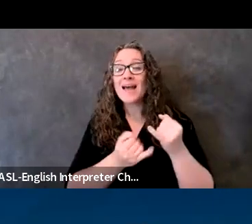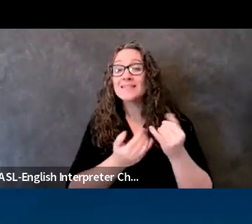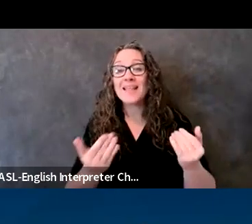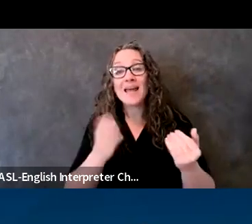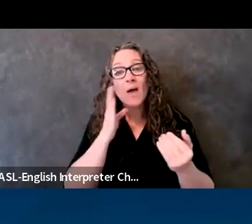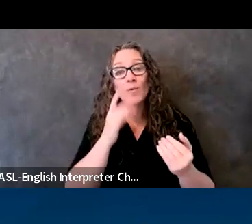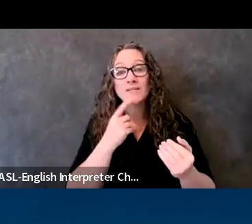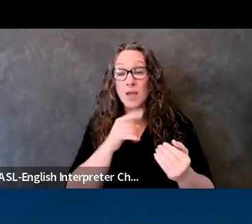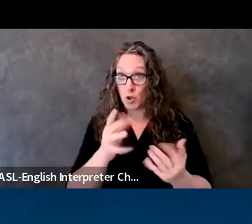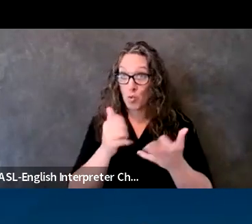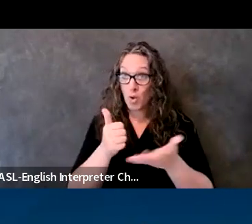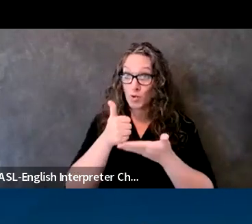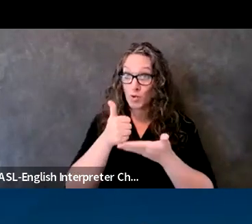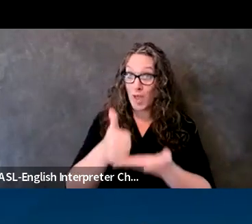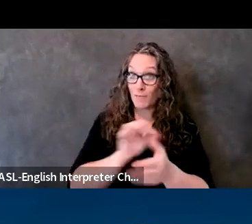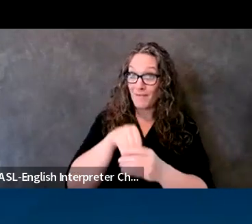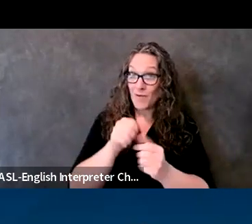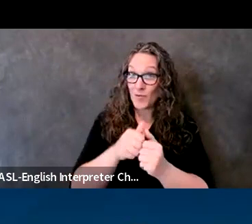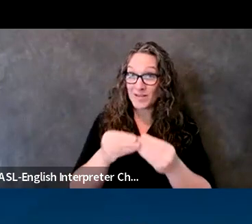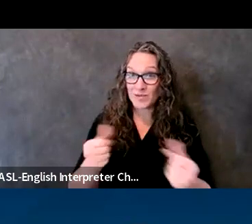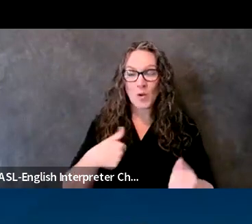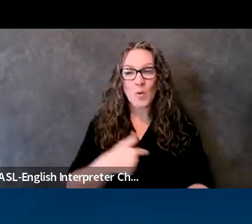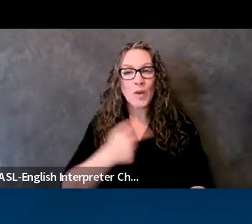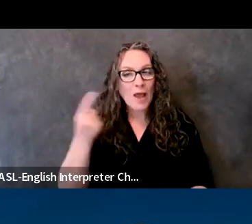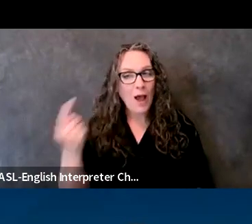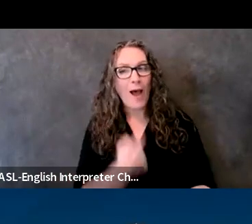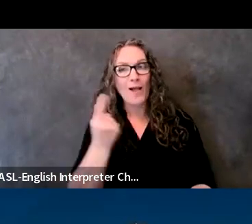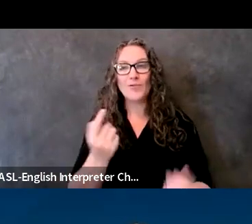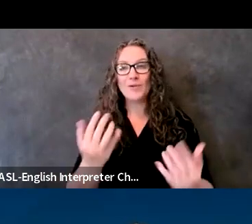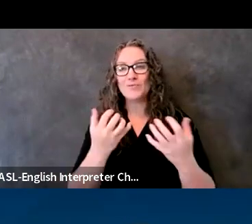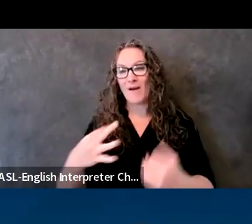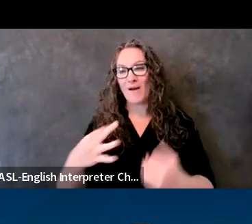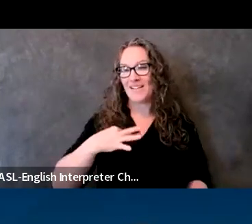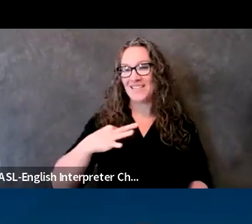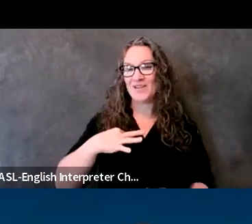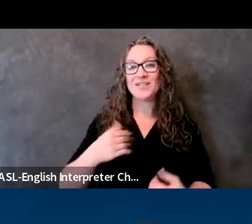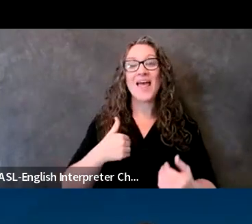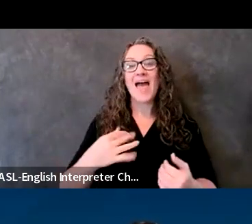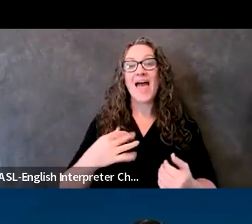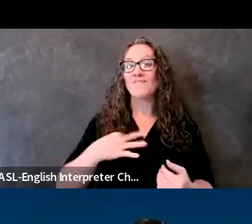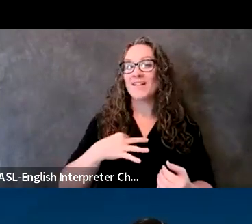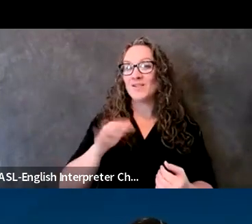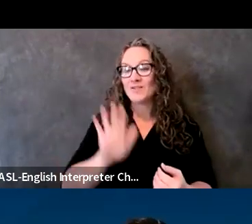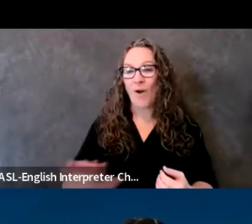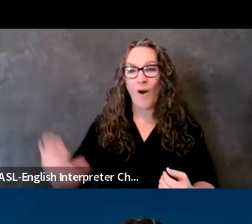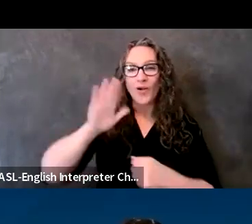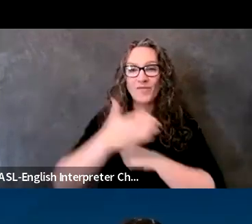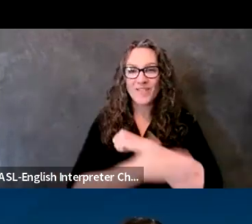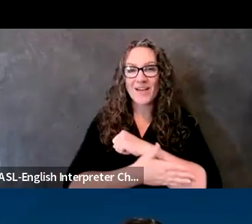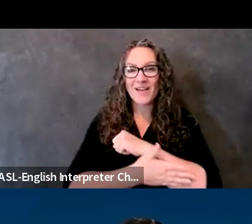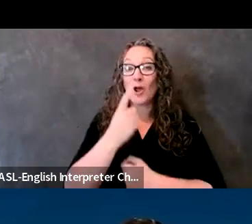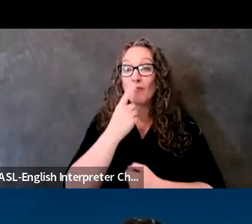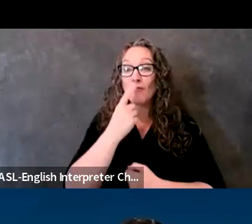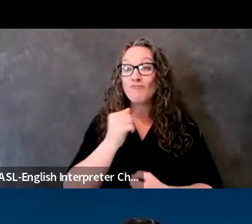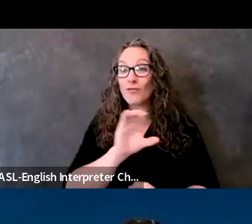want to help and be part of the solution, we are always looking for volunteers. We have volunteers across the country. redcross.org, volunteer. You